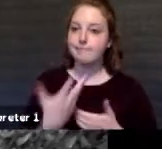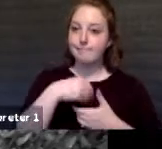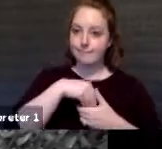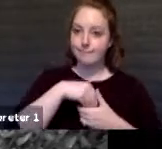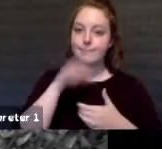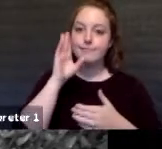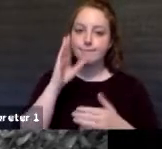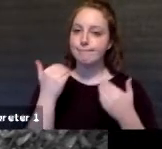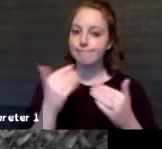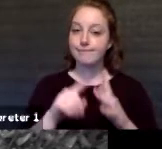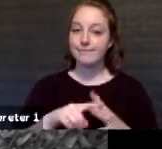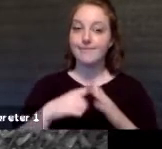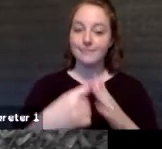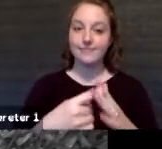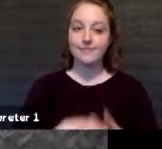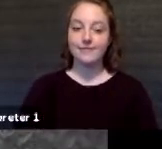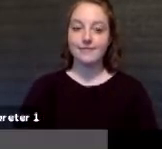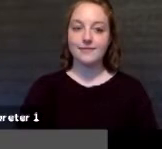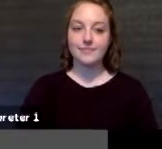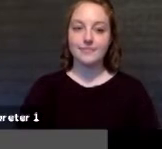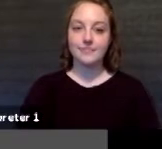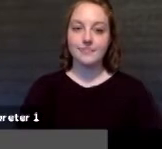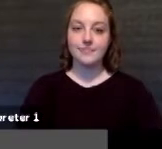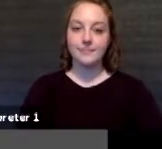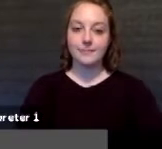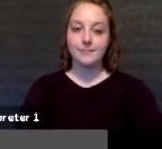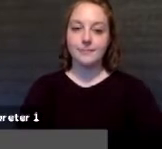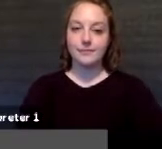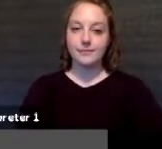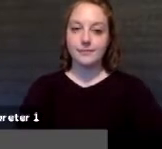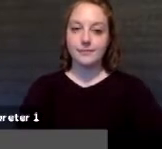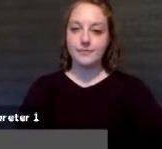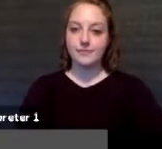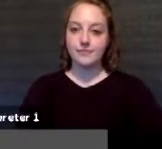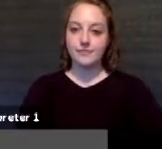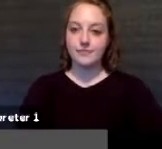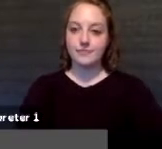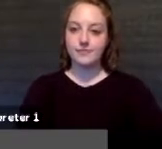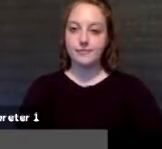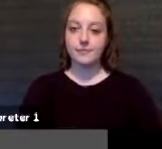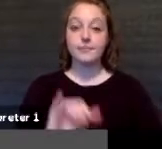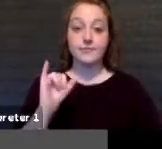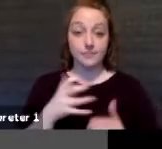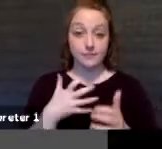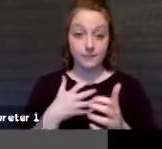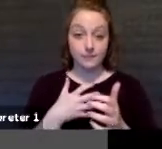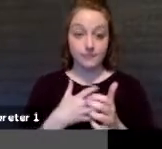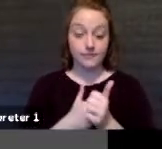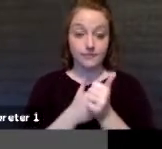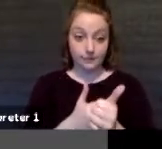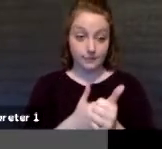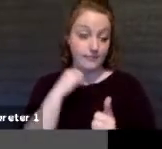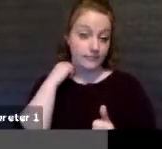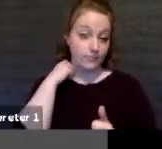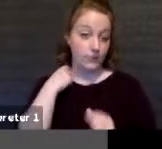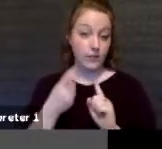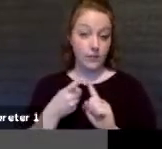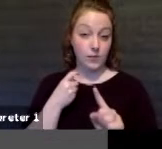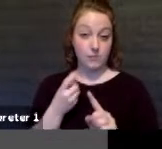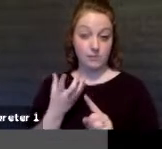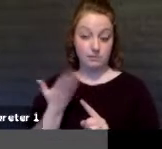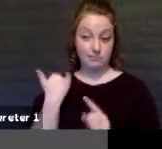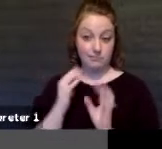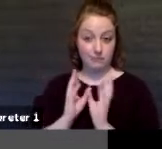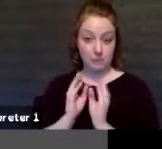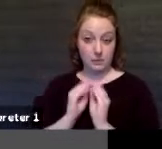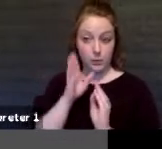jump right into our CAC meeting five follow-up. And out of that follow-up, and I'm going to be passing it over to